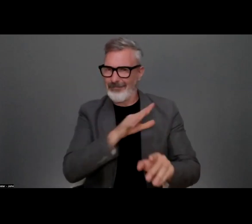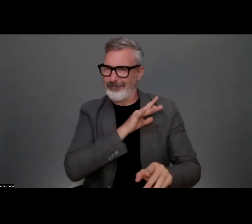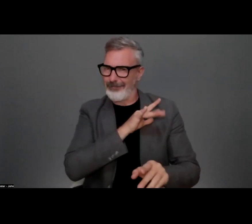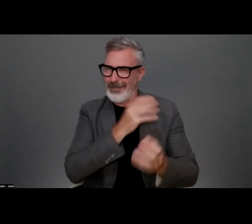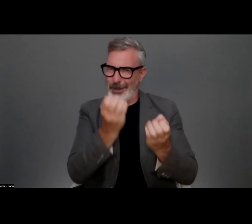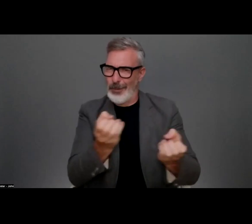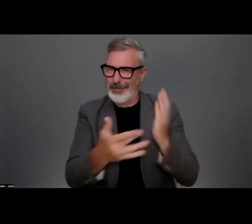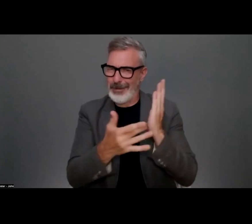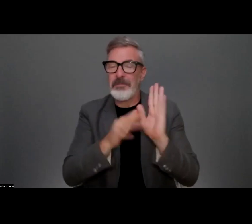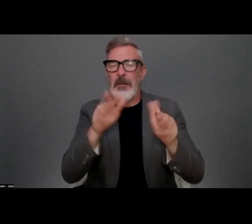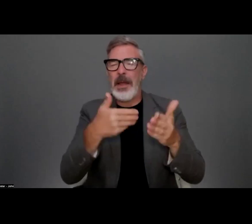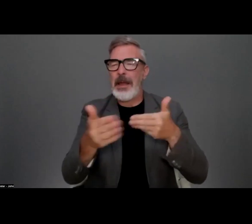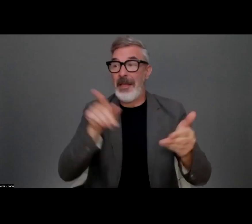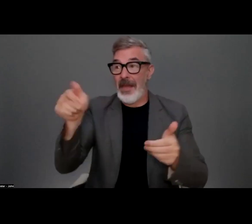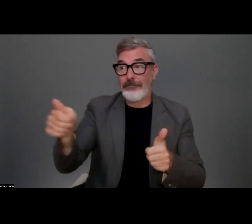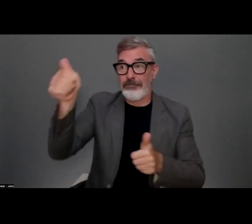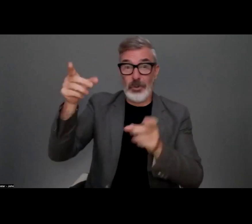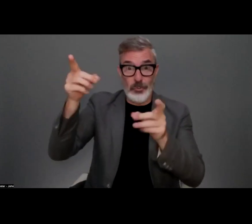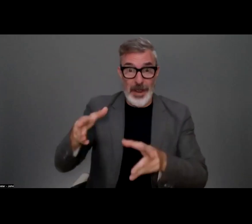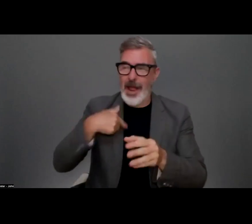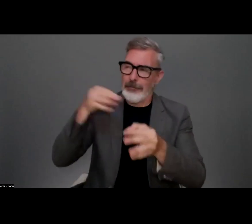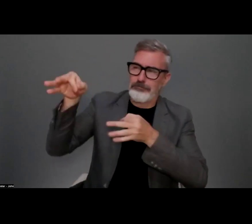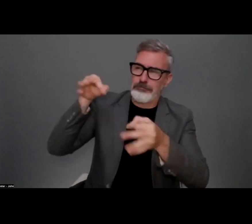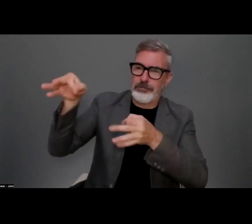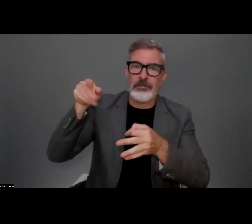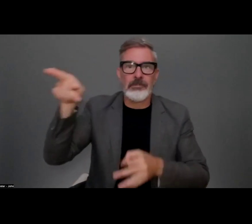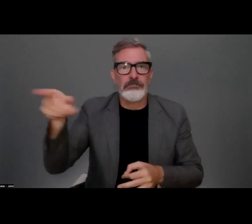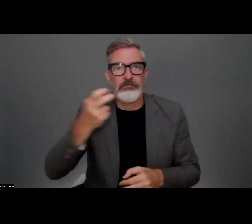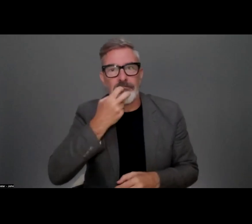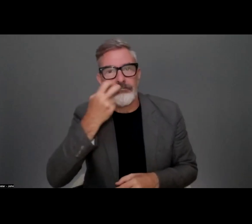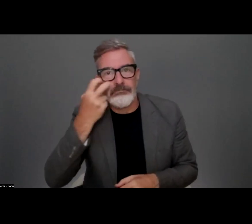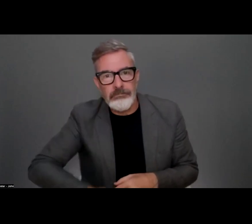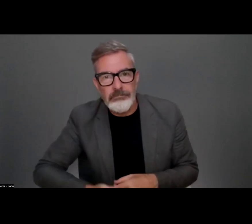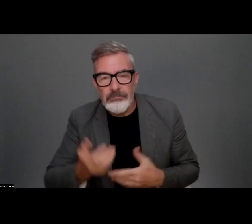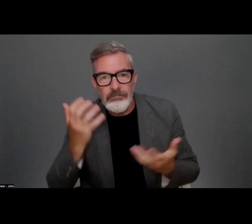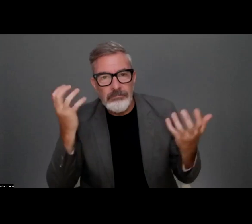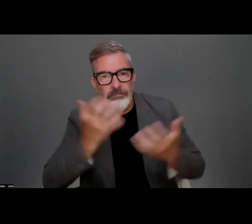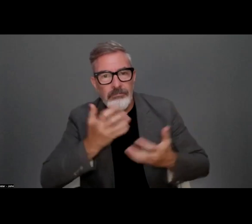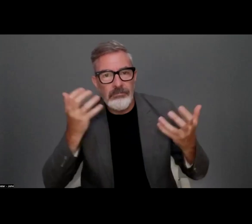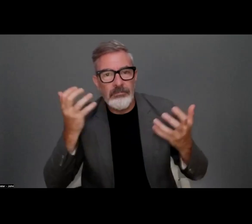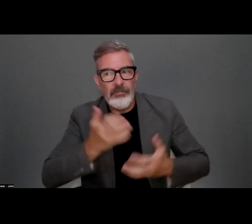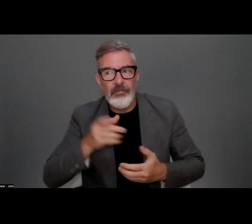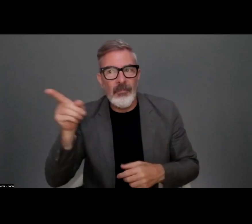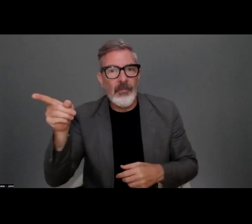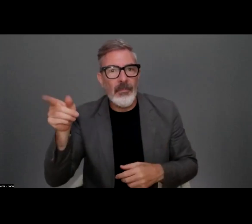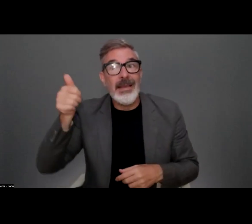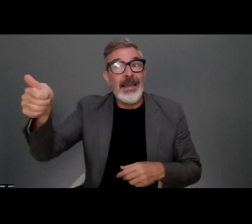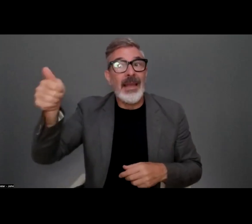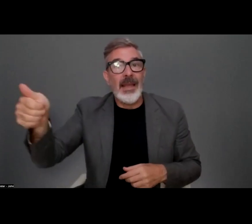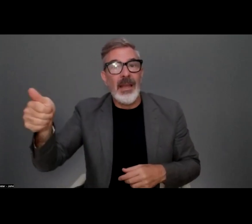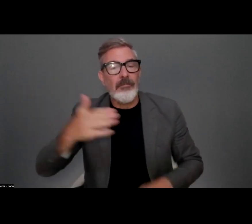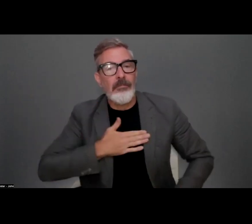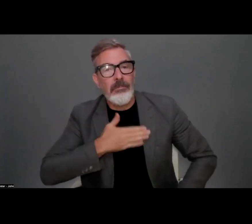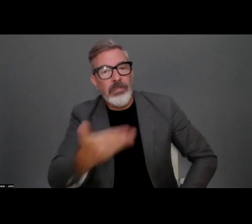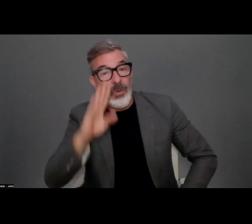and her jaw dropped and her eyes went wide and said, I have suffered with dyslexia my entire life.